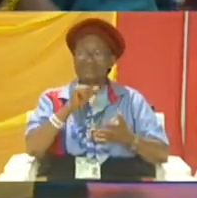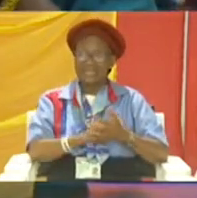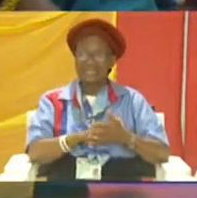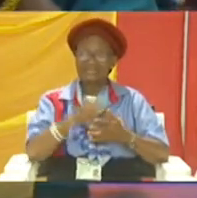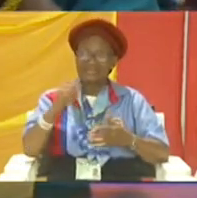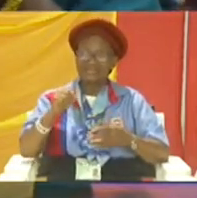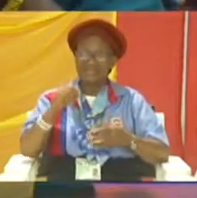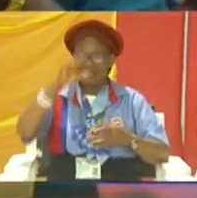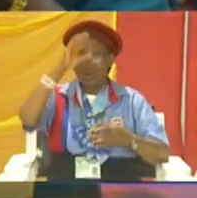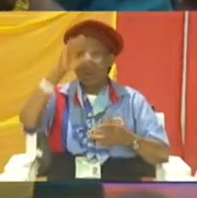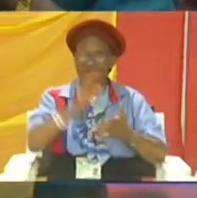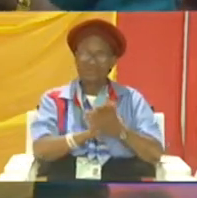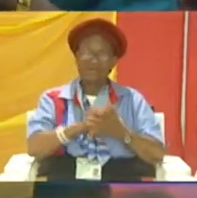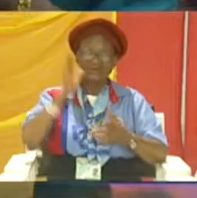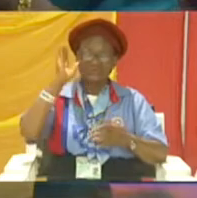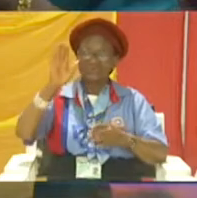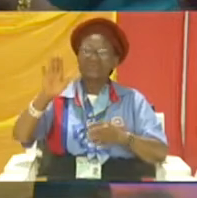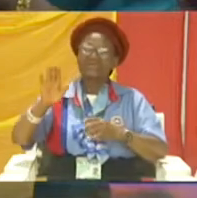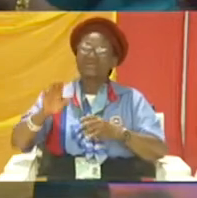Lagos.